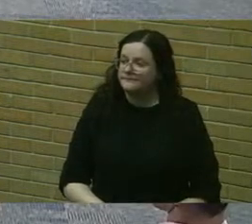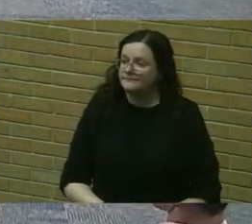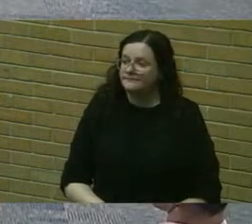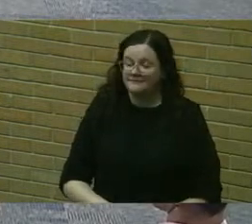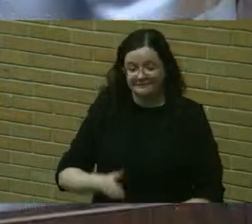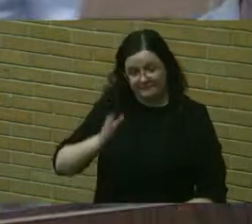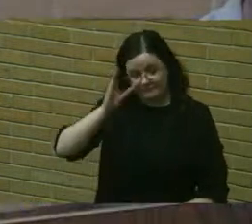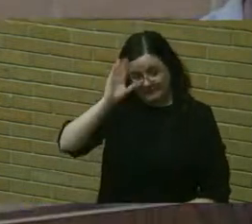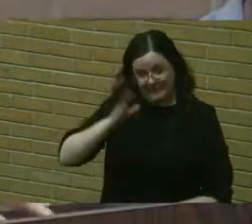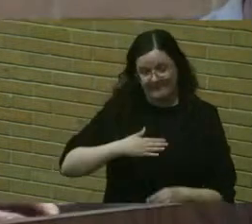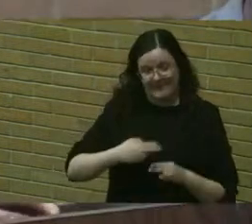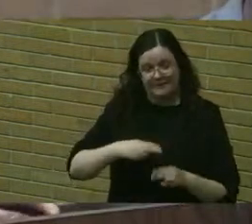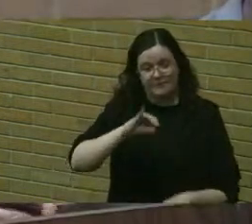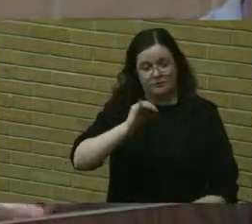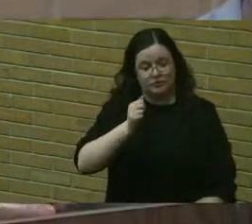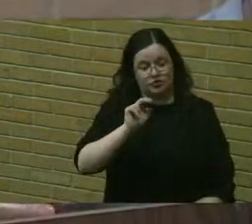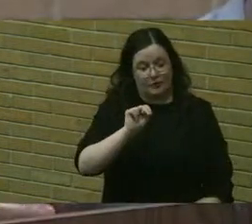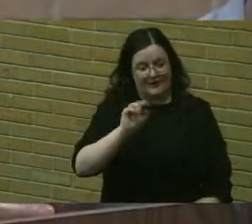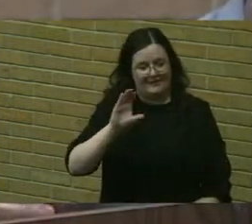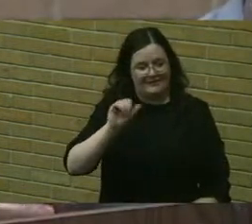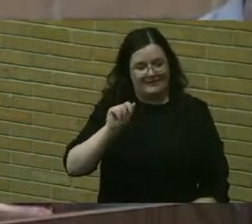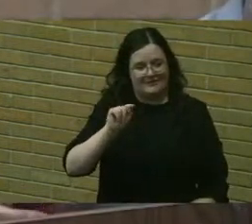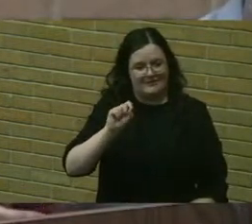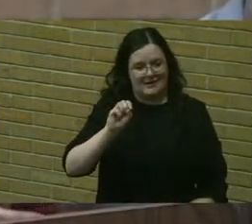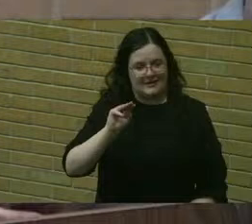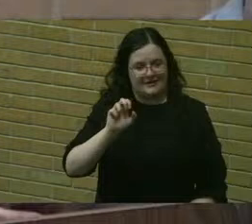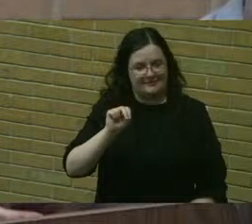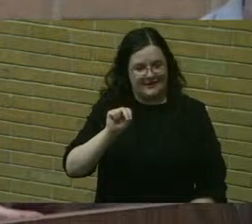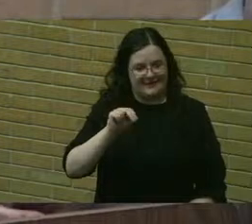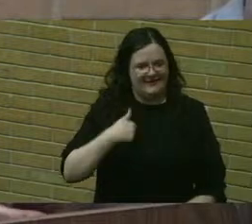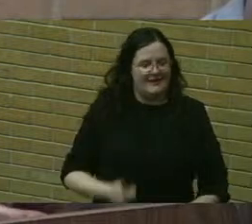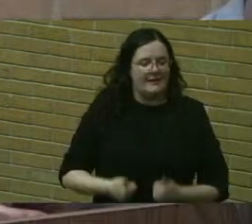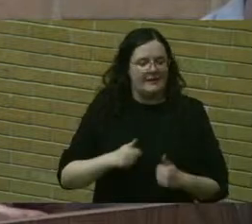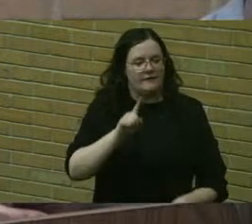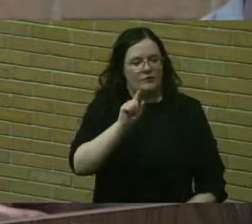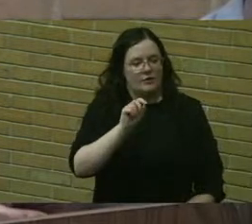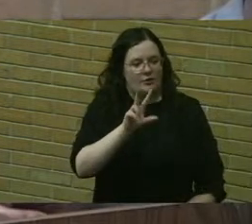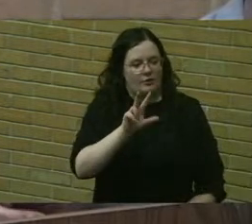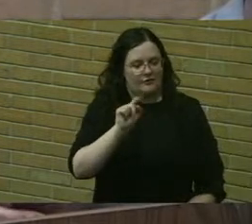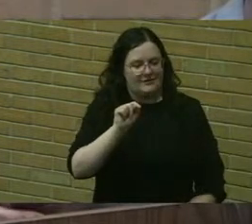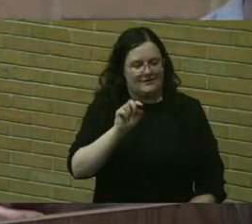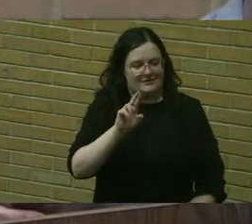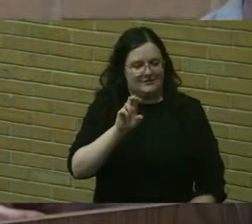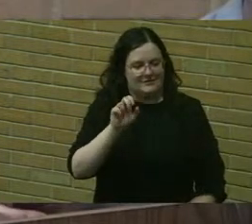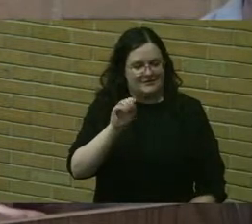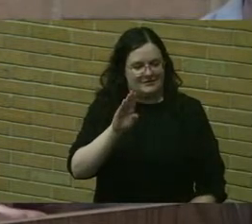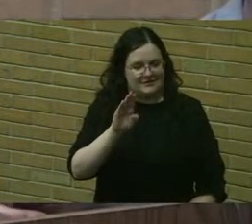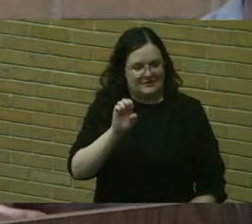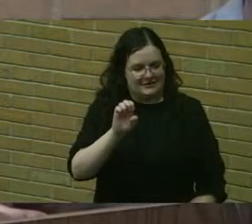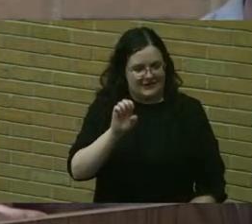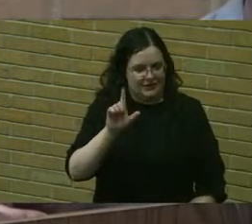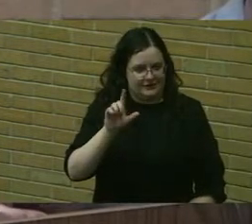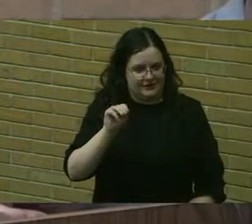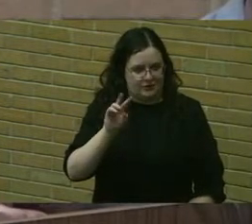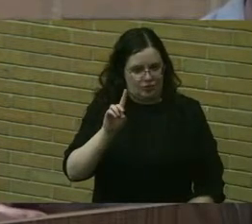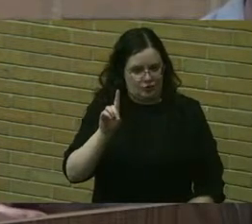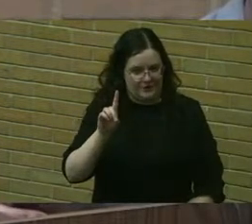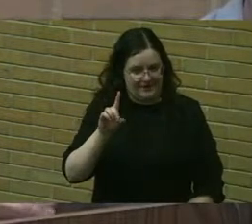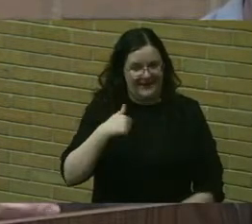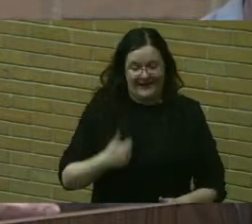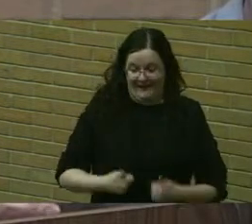Hi, my name is Joanne Katzman. I live on 103 Terrytown Road. I've lived in Brighton since